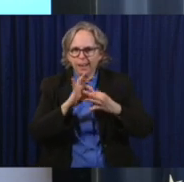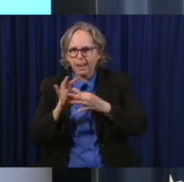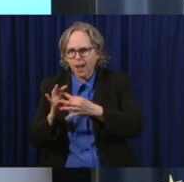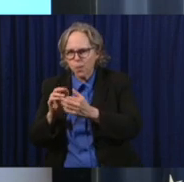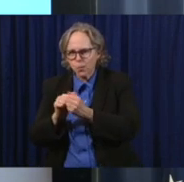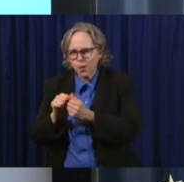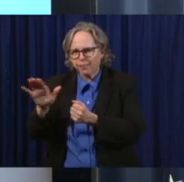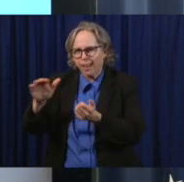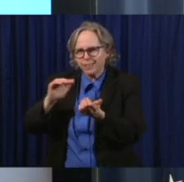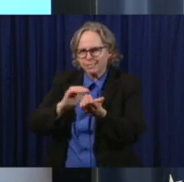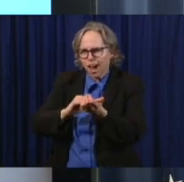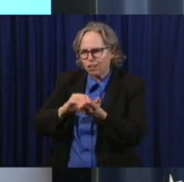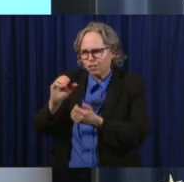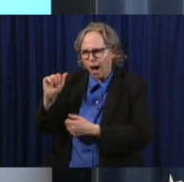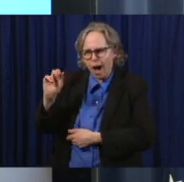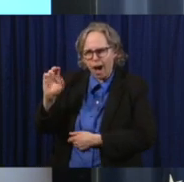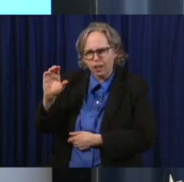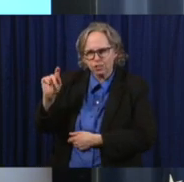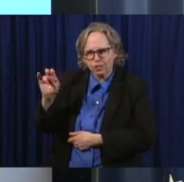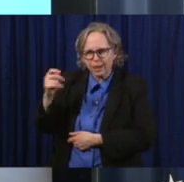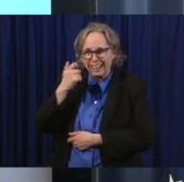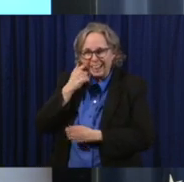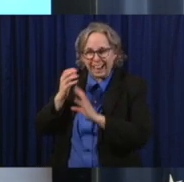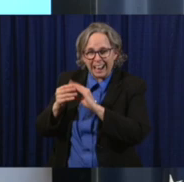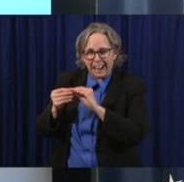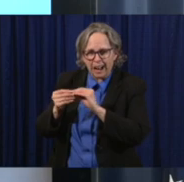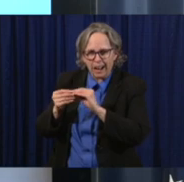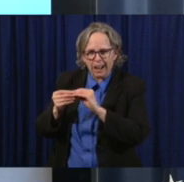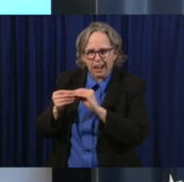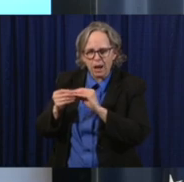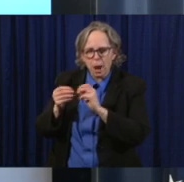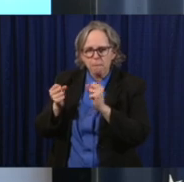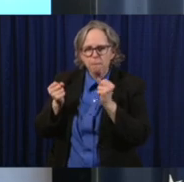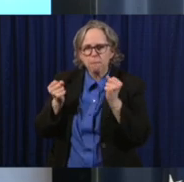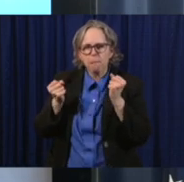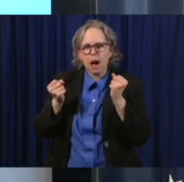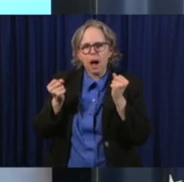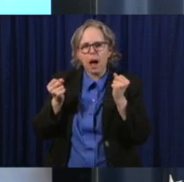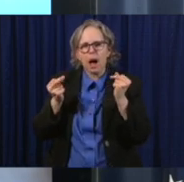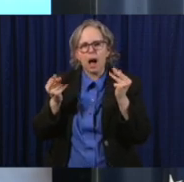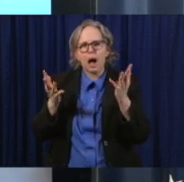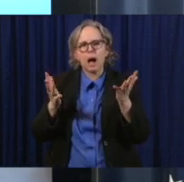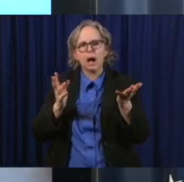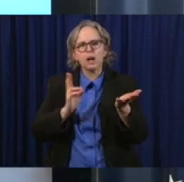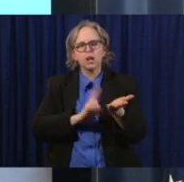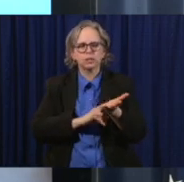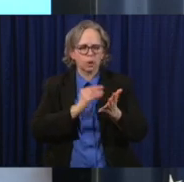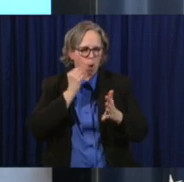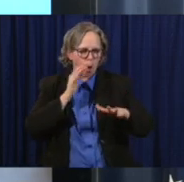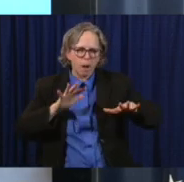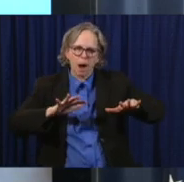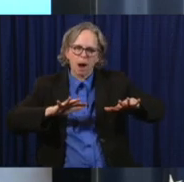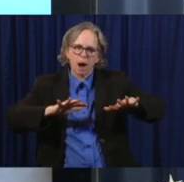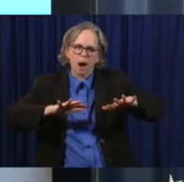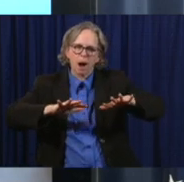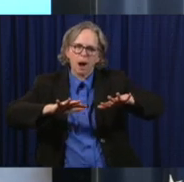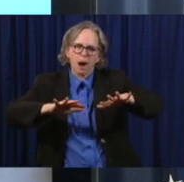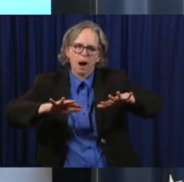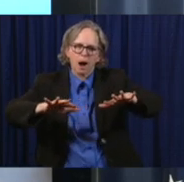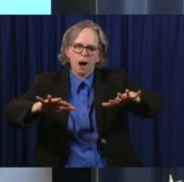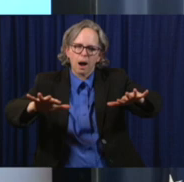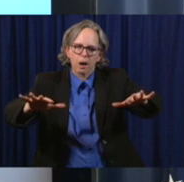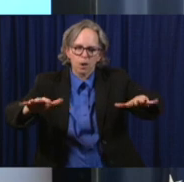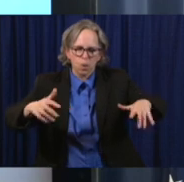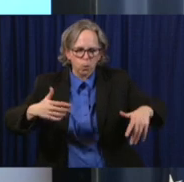and this is true with a number of our nursing homes, where in an abundance of caution, we have done a large sample